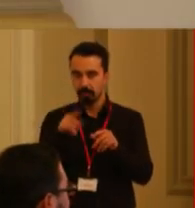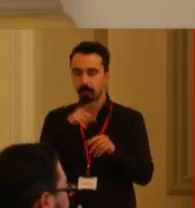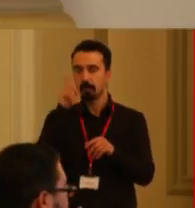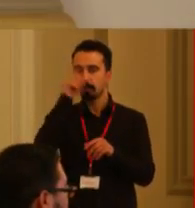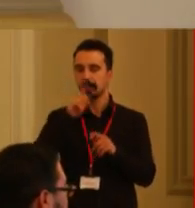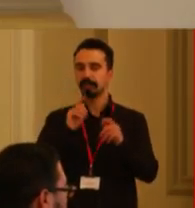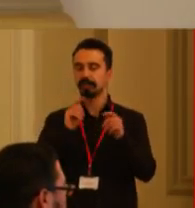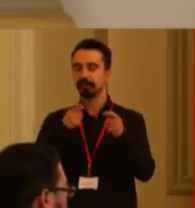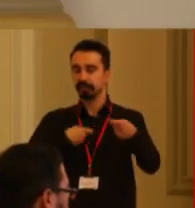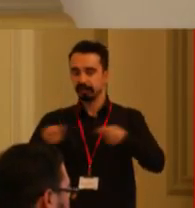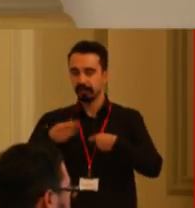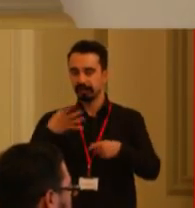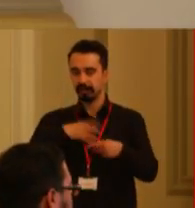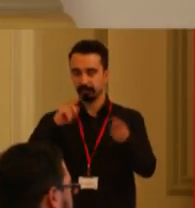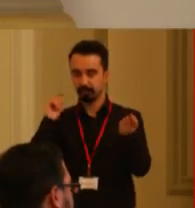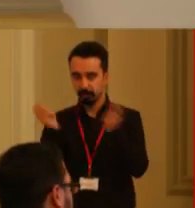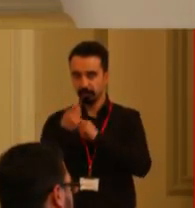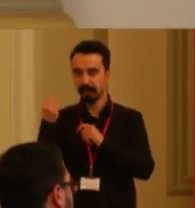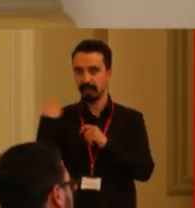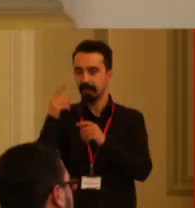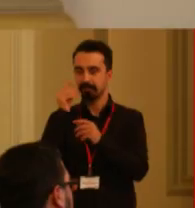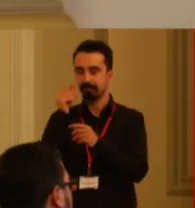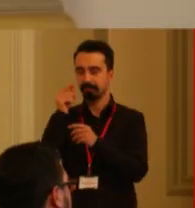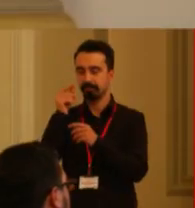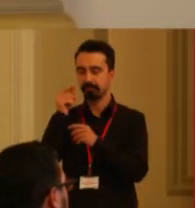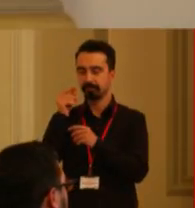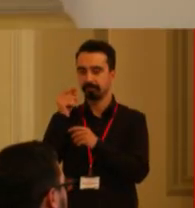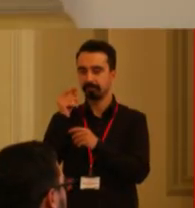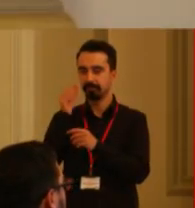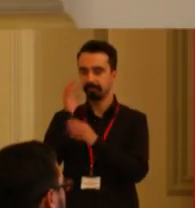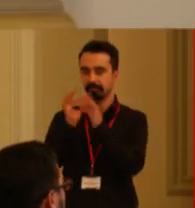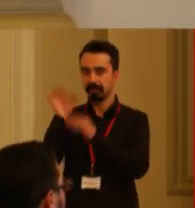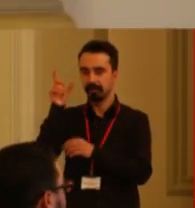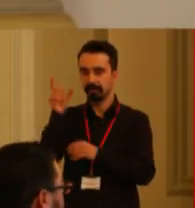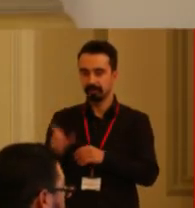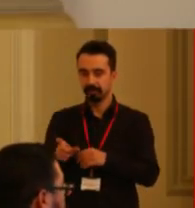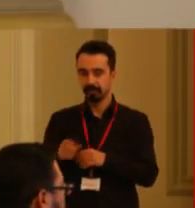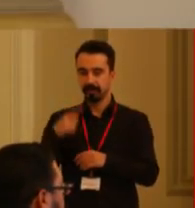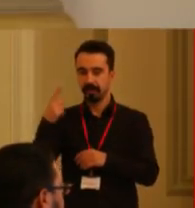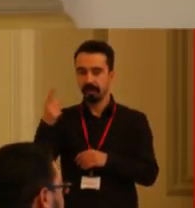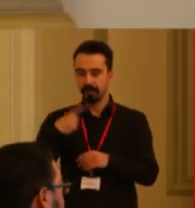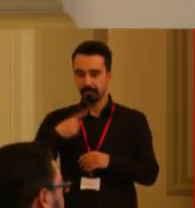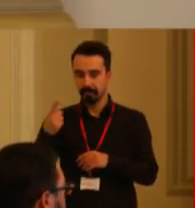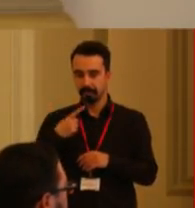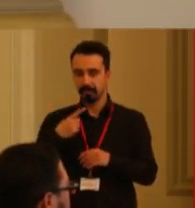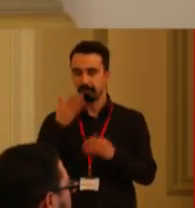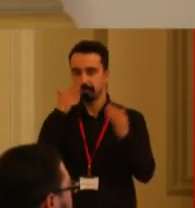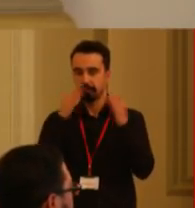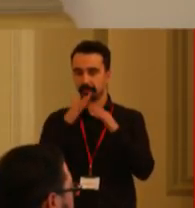and even if they do comprehend the need for transformation, they fail to catch up. Corporations, it seems,